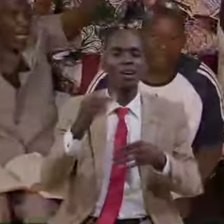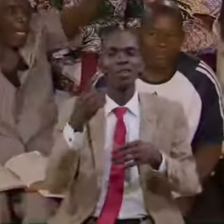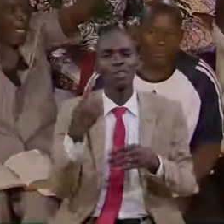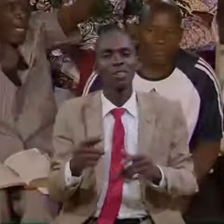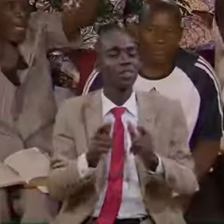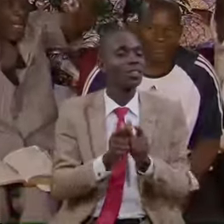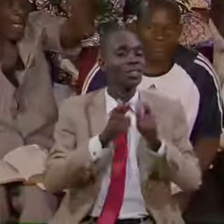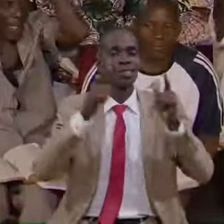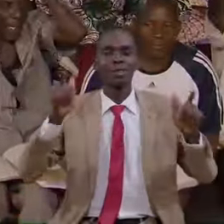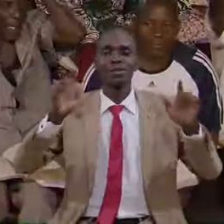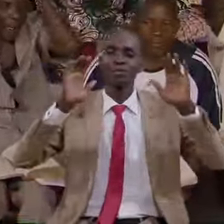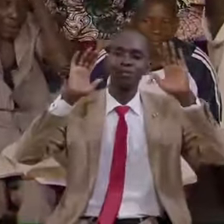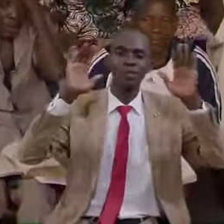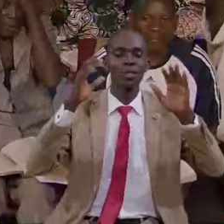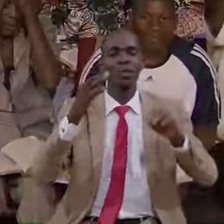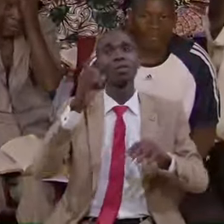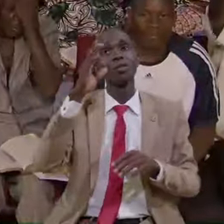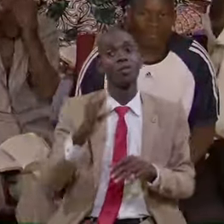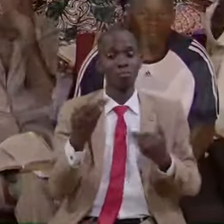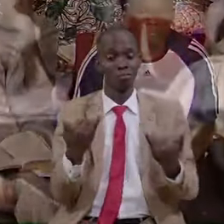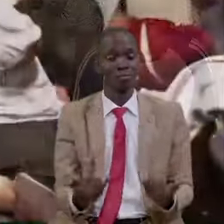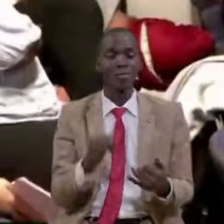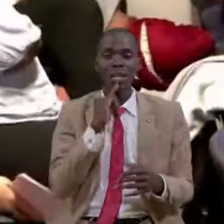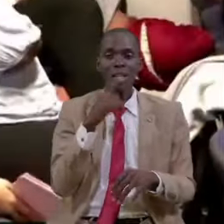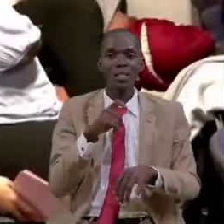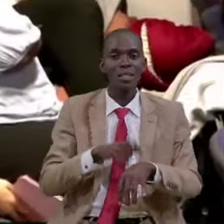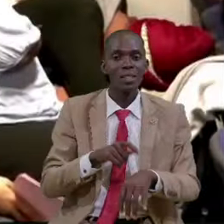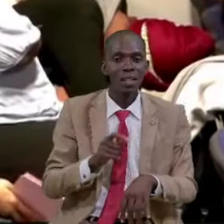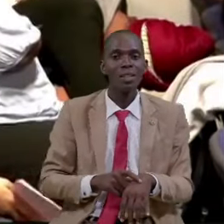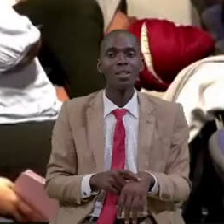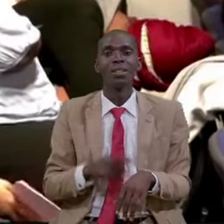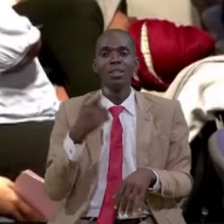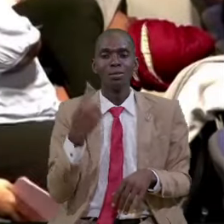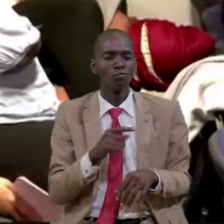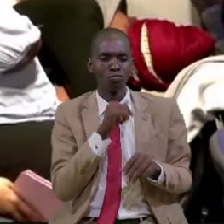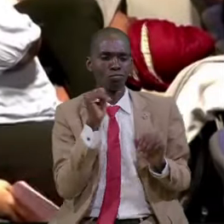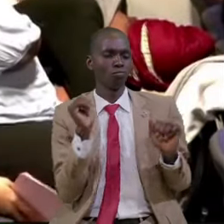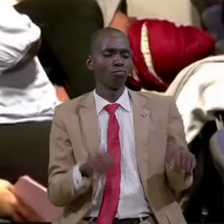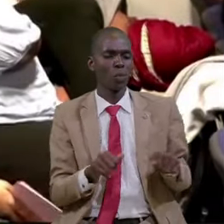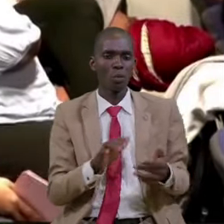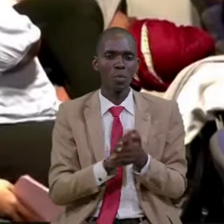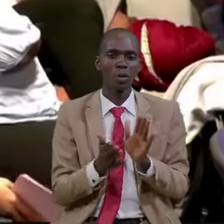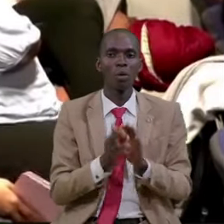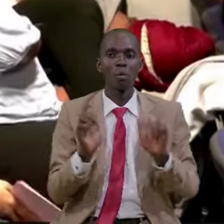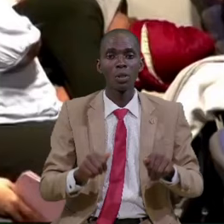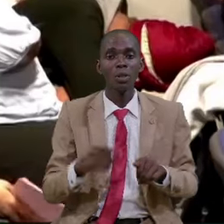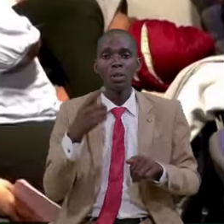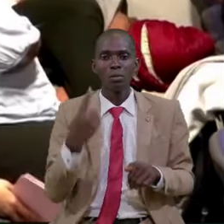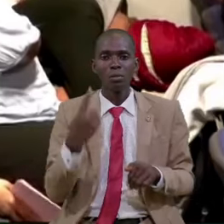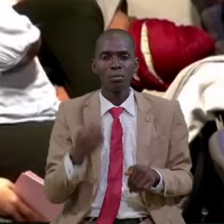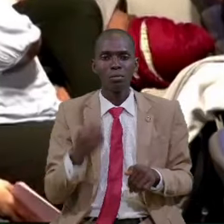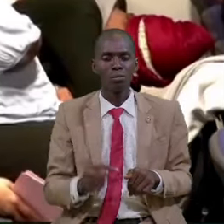supernatural this is the time the probable will become probable the incredible will